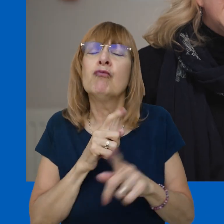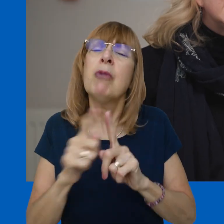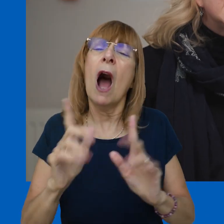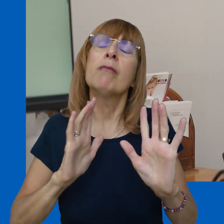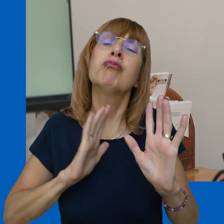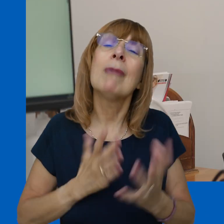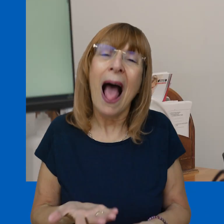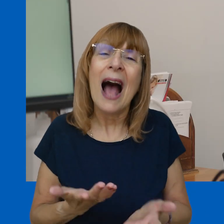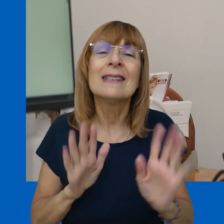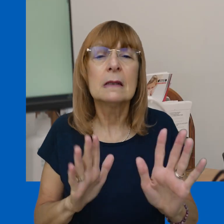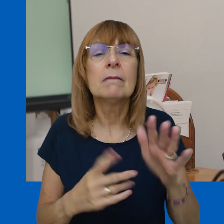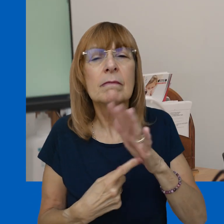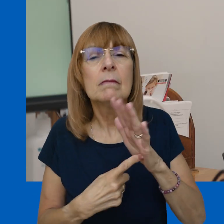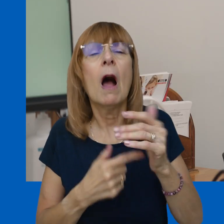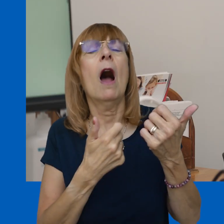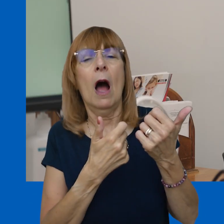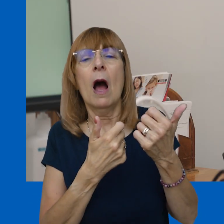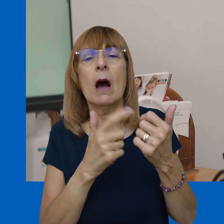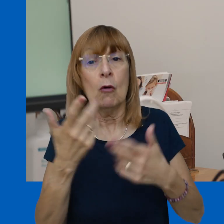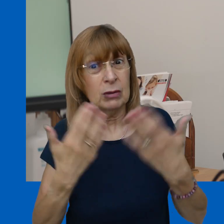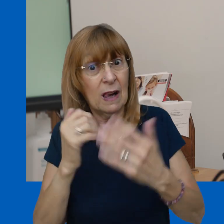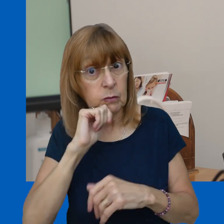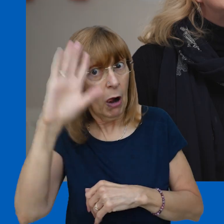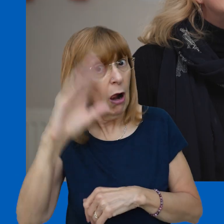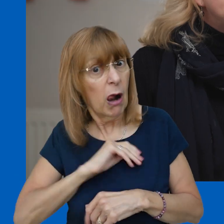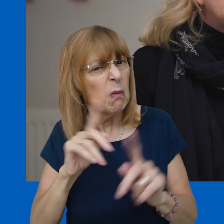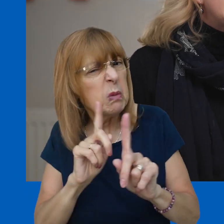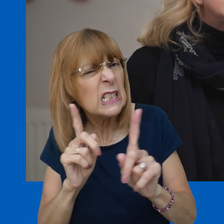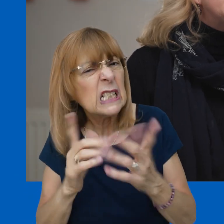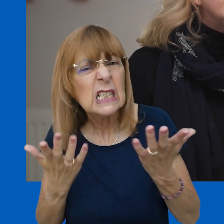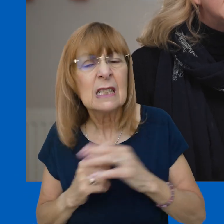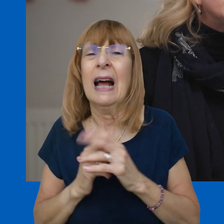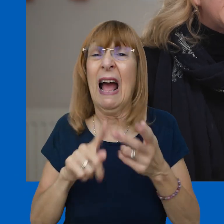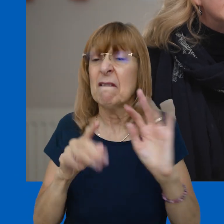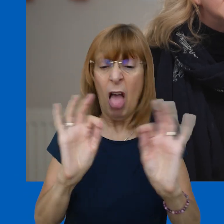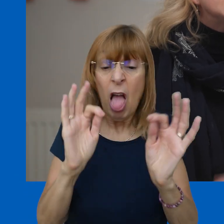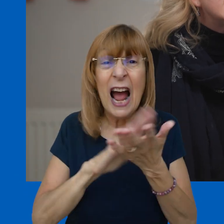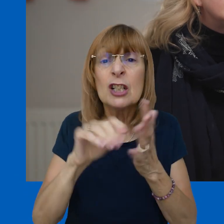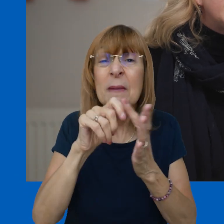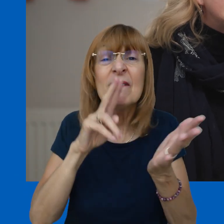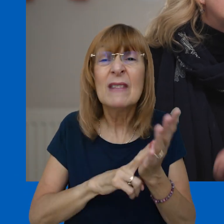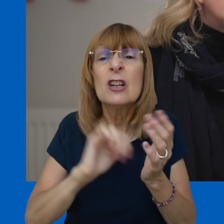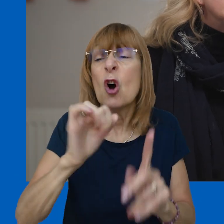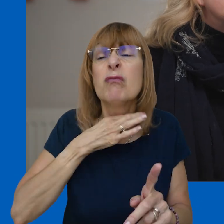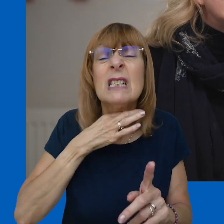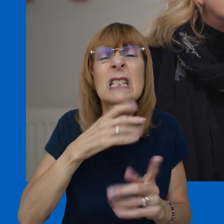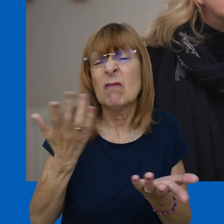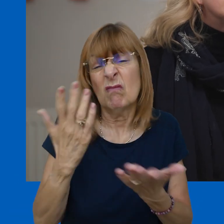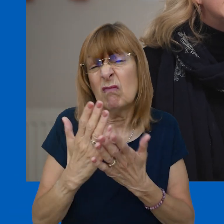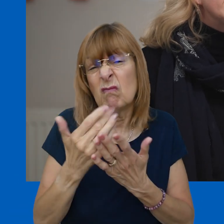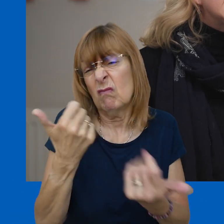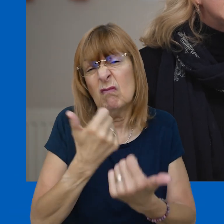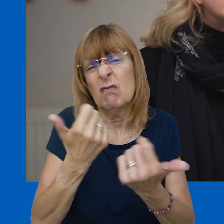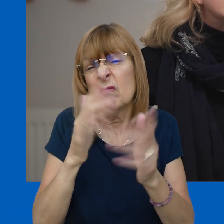try and relax. Okay, so what would the results tell me? If no HPV is found, then your risk is very low and you'll get a